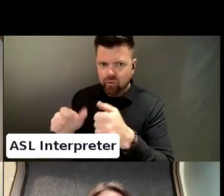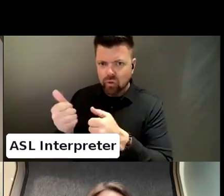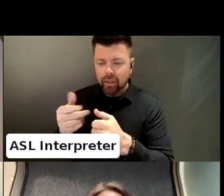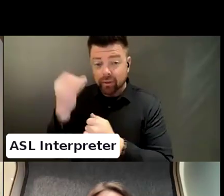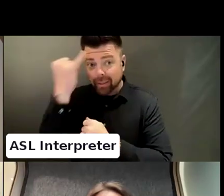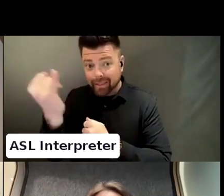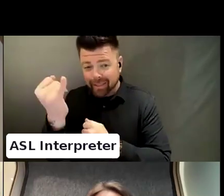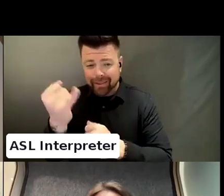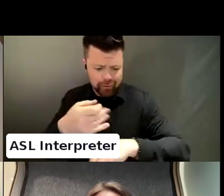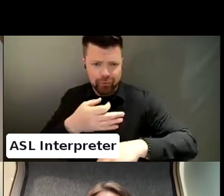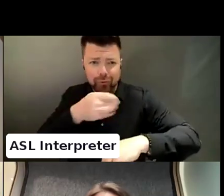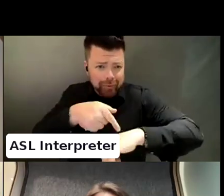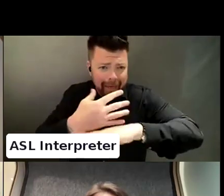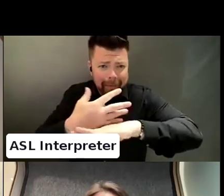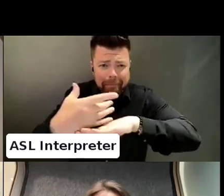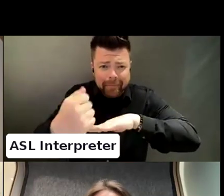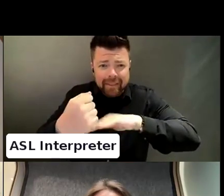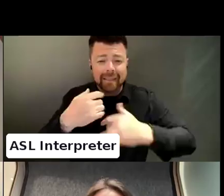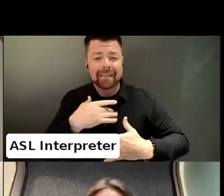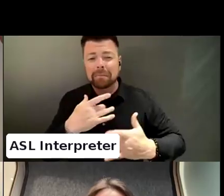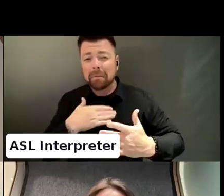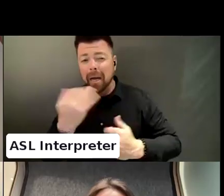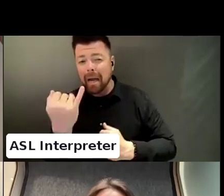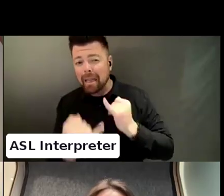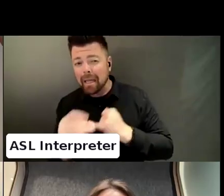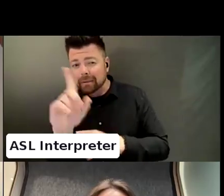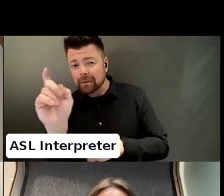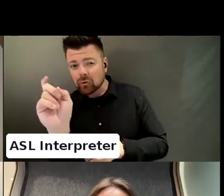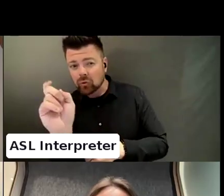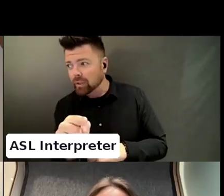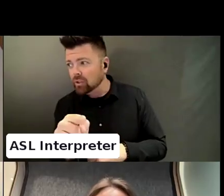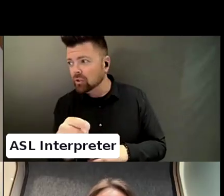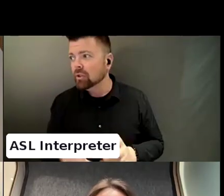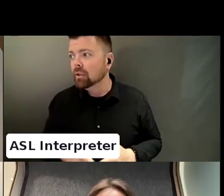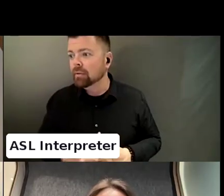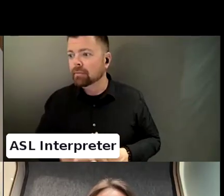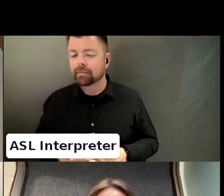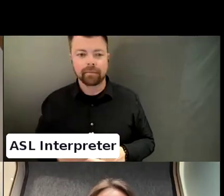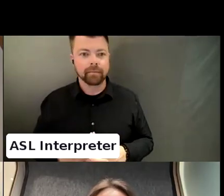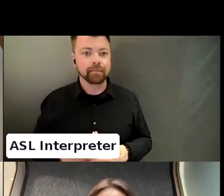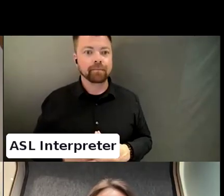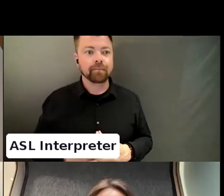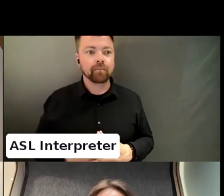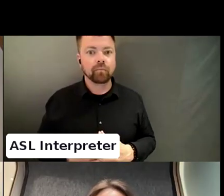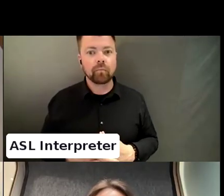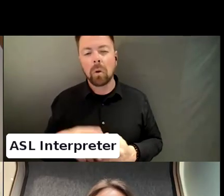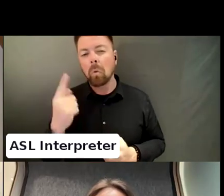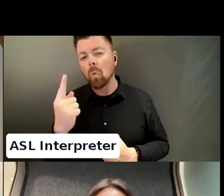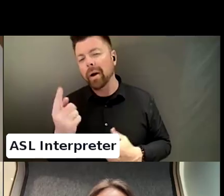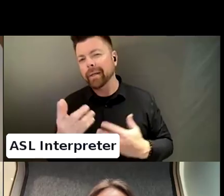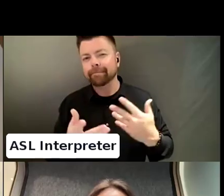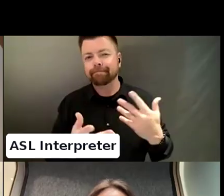almost at the end of time, and usually my last question is for one